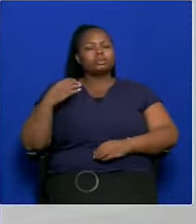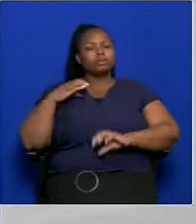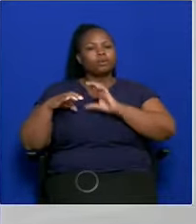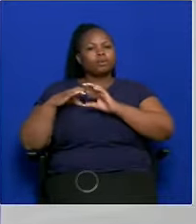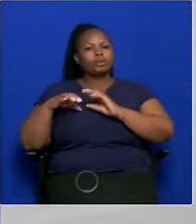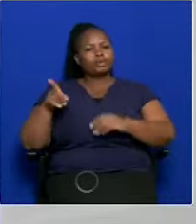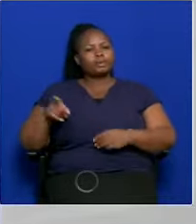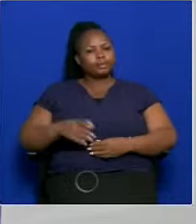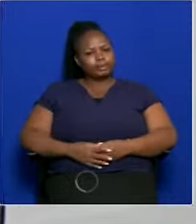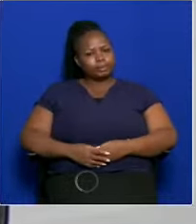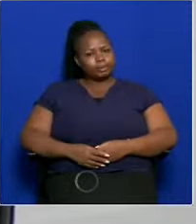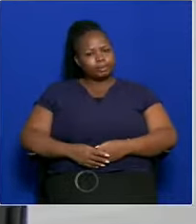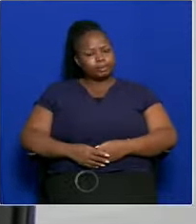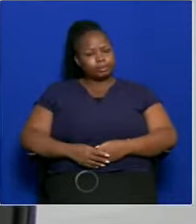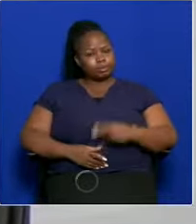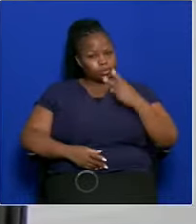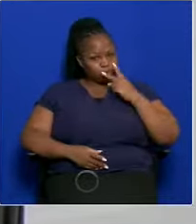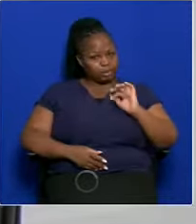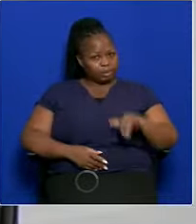Can you see that? Yes.